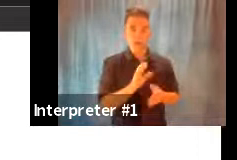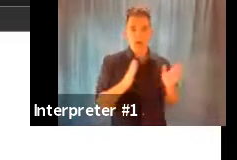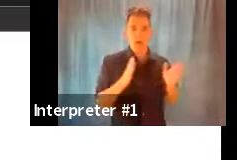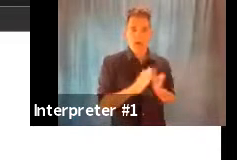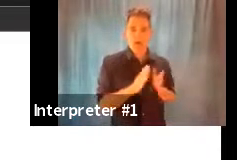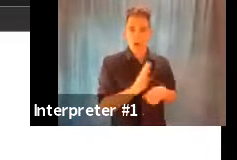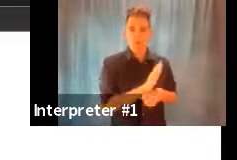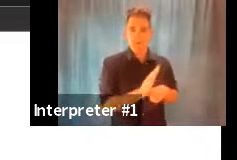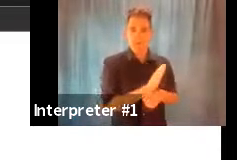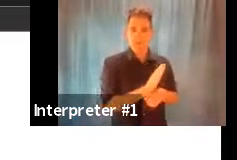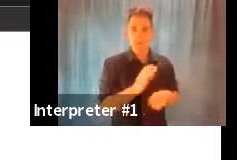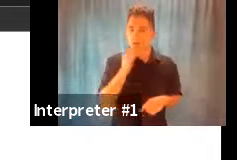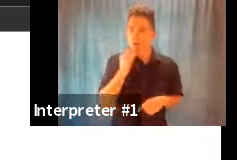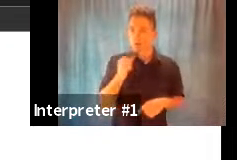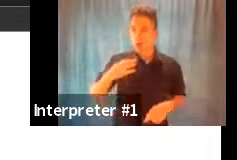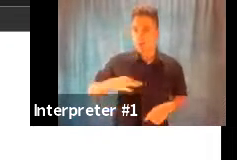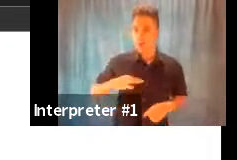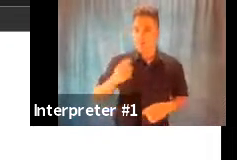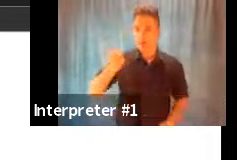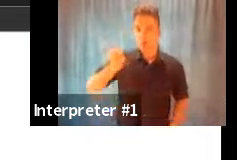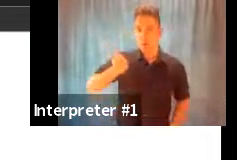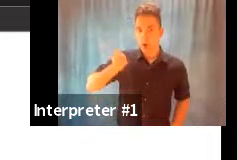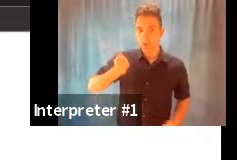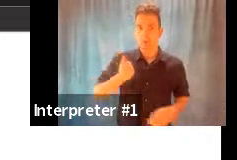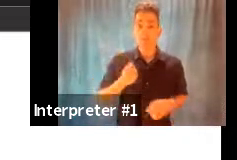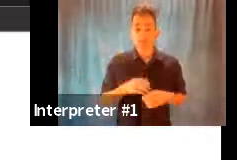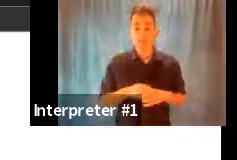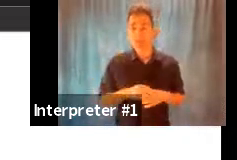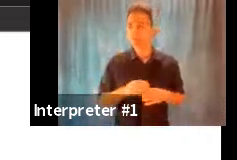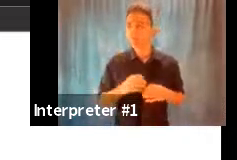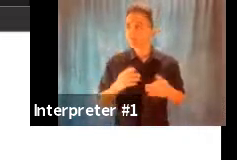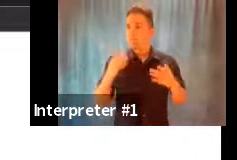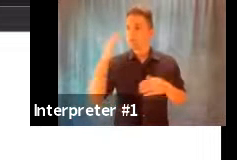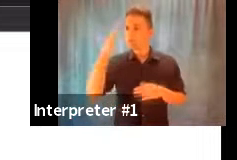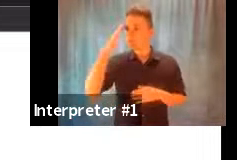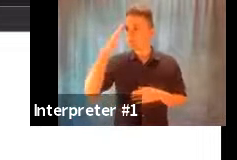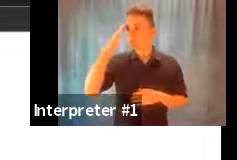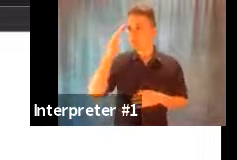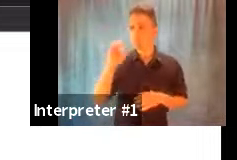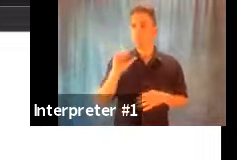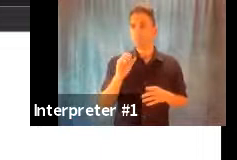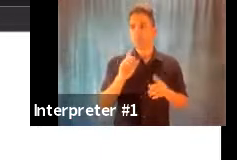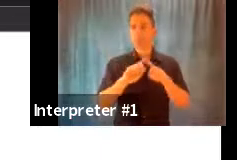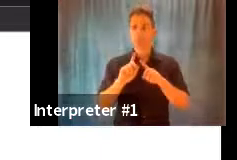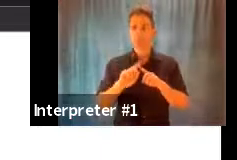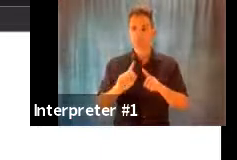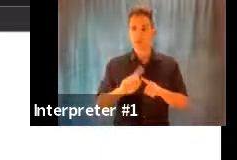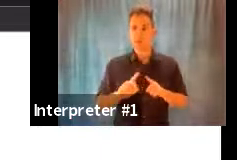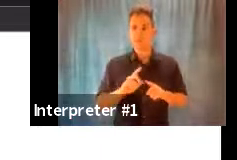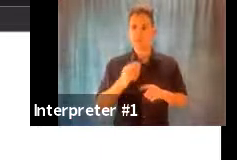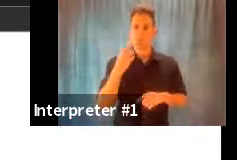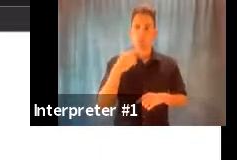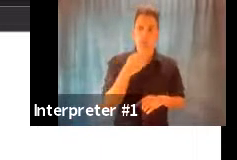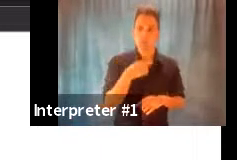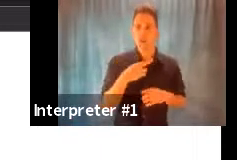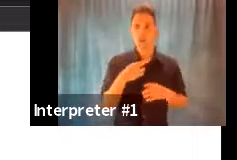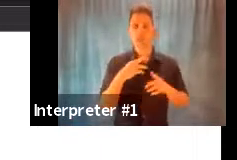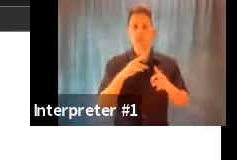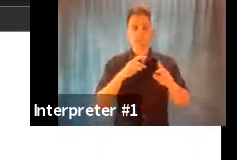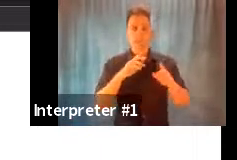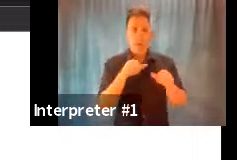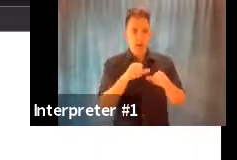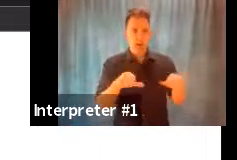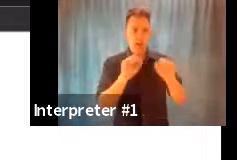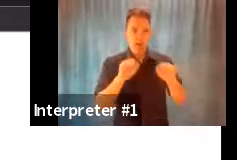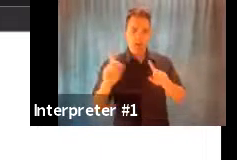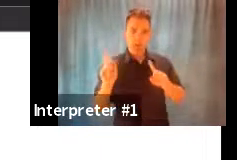grants, restaurants, venues, other hospitality sectors and businesses. We're recommending